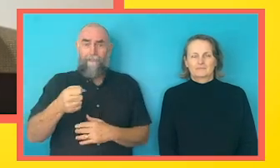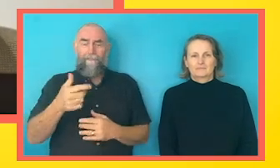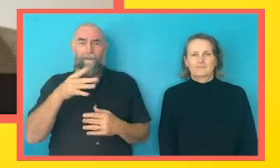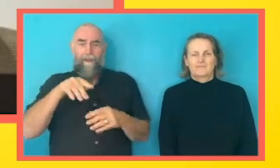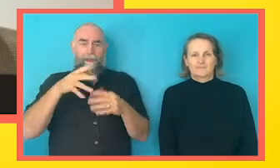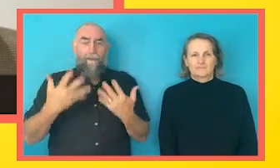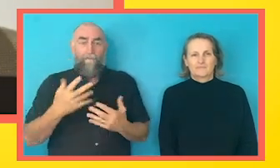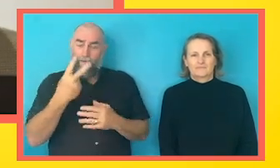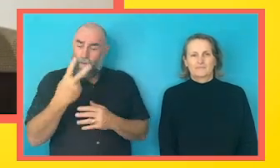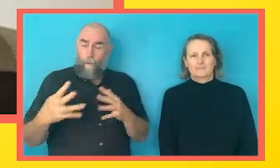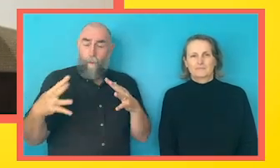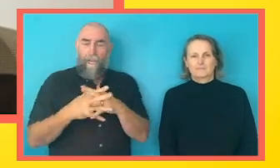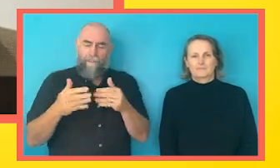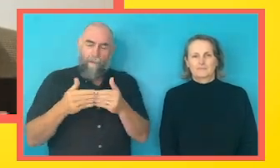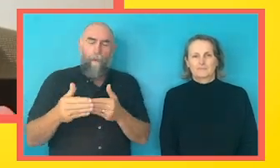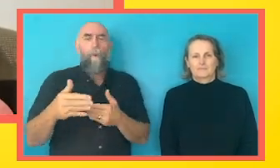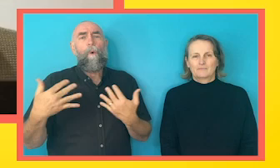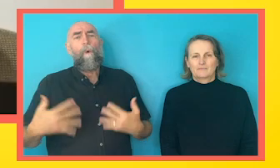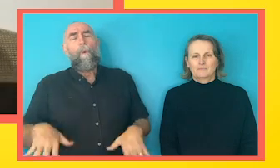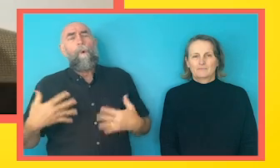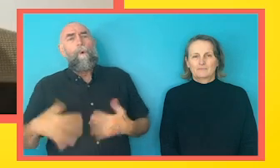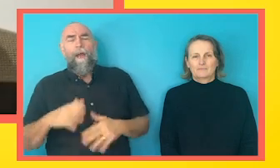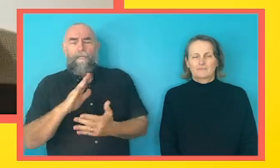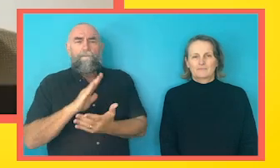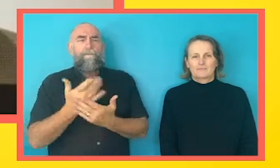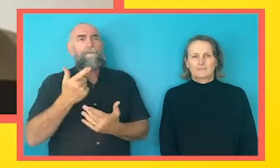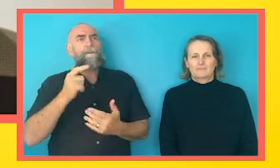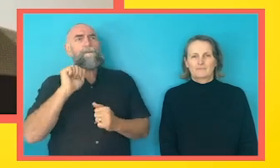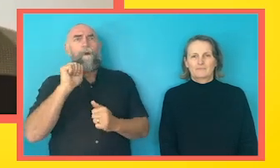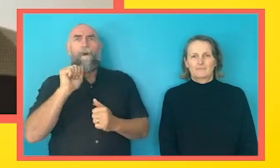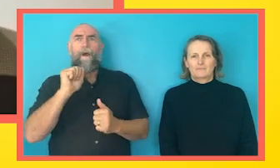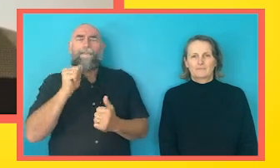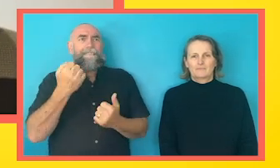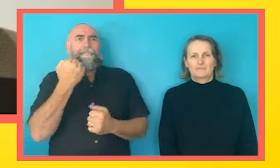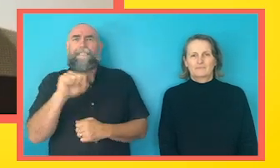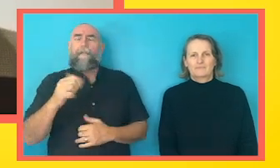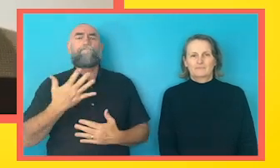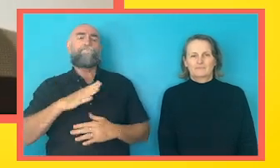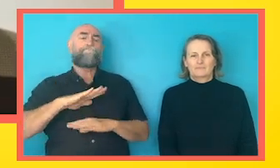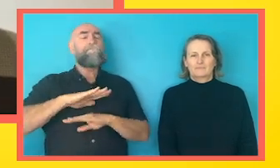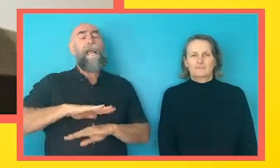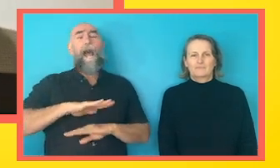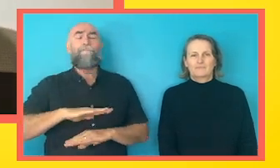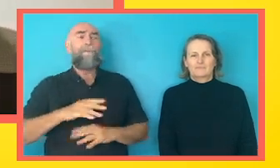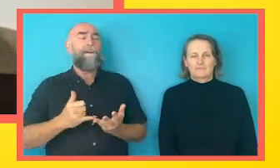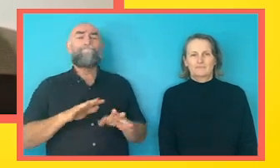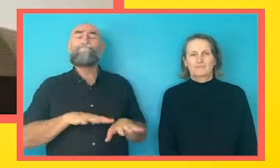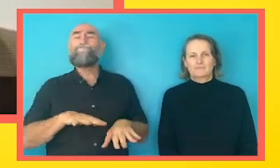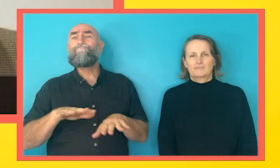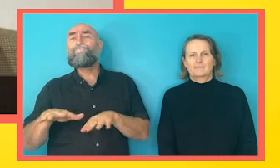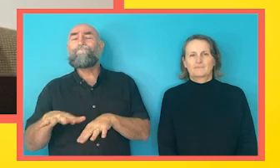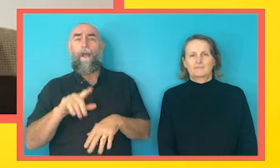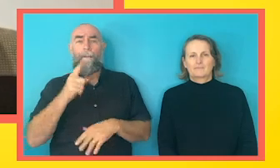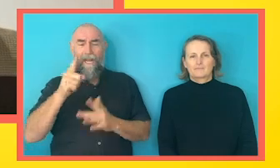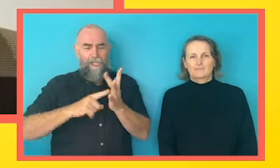that kind of 2 weeks, and still remain so kind of, calm and humble. But Jasmine